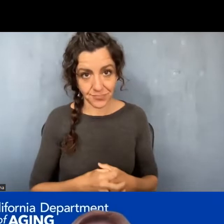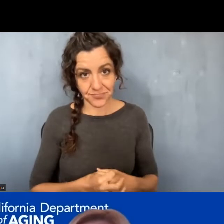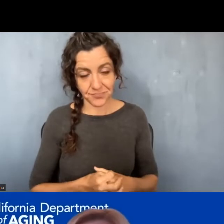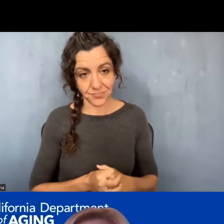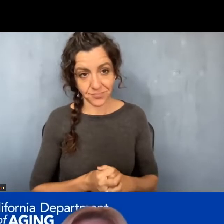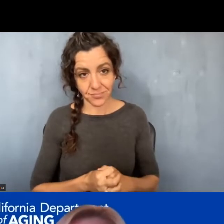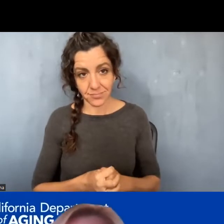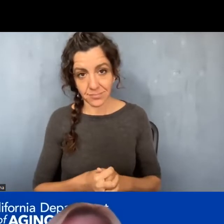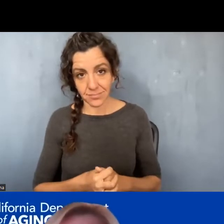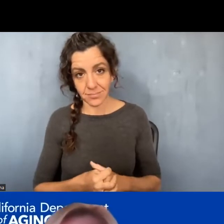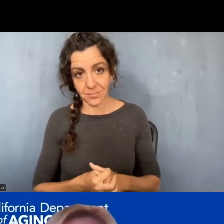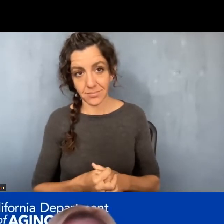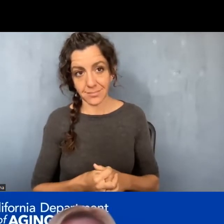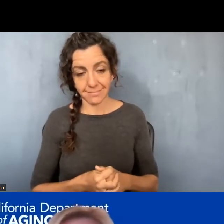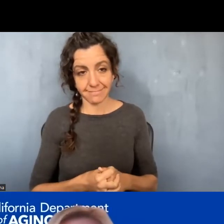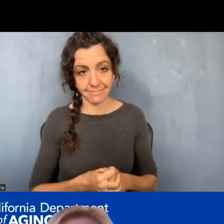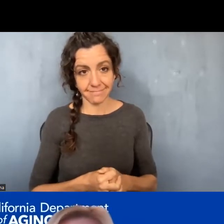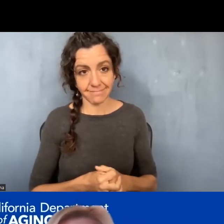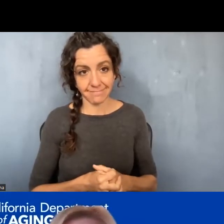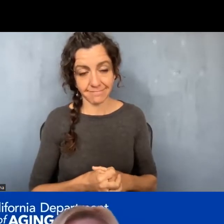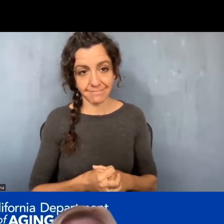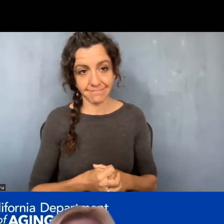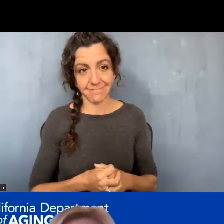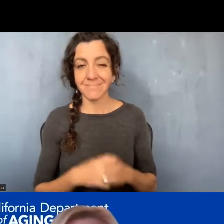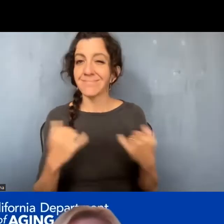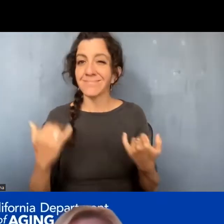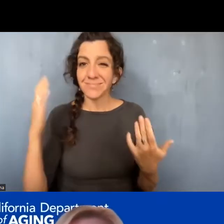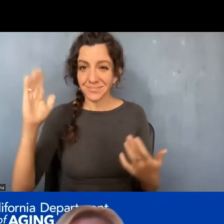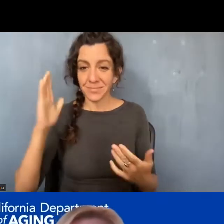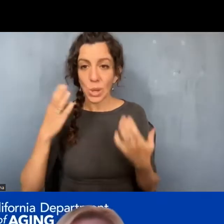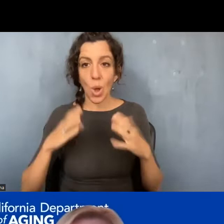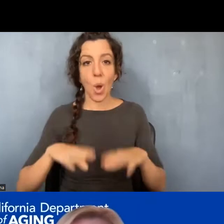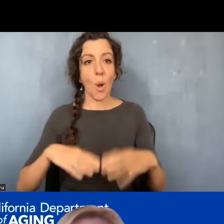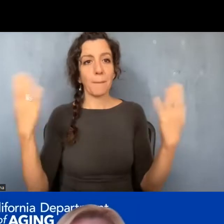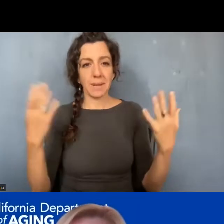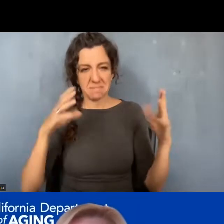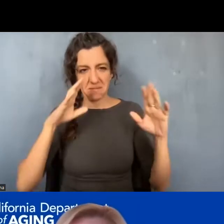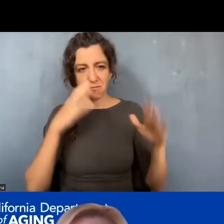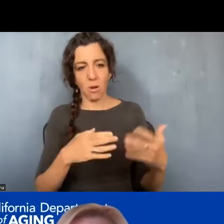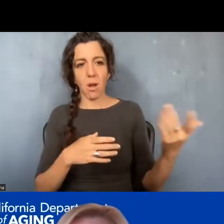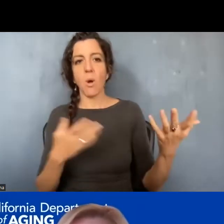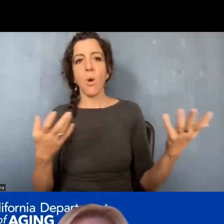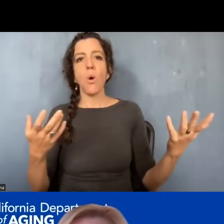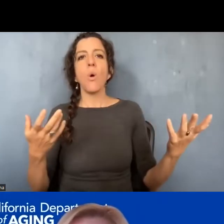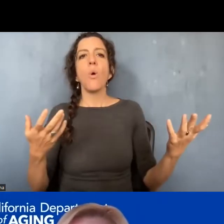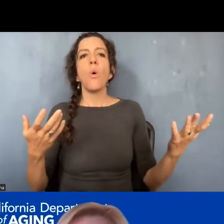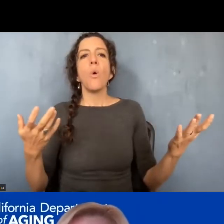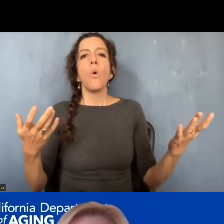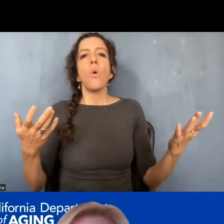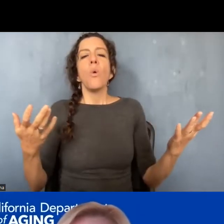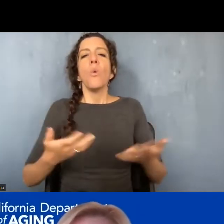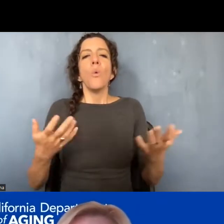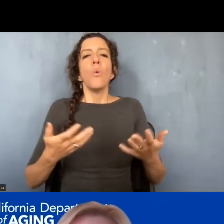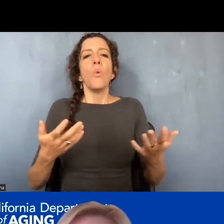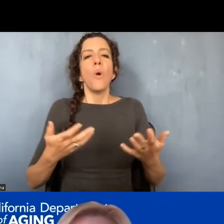We wanted to start by focusing on some of the opportunities that emerged at the start of this hubs